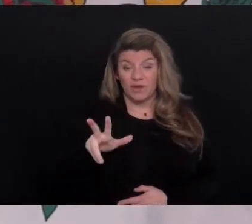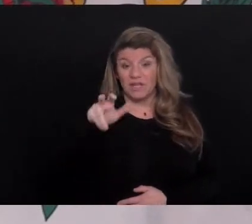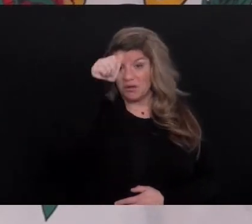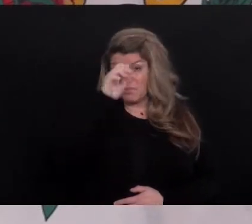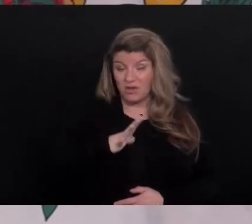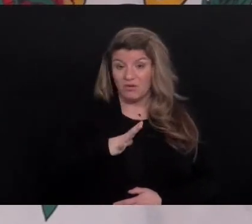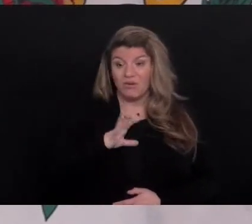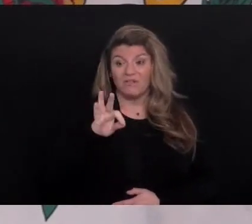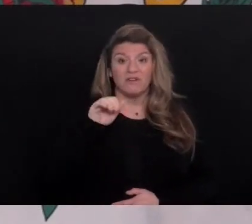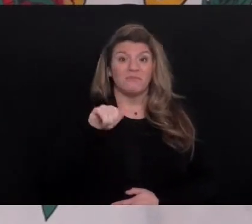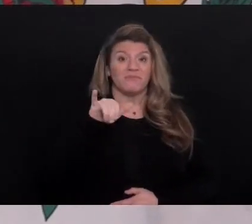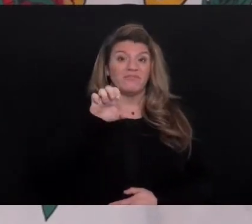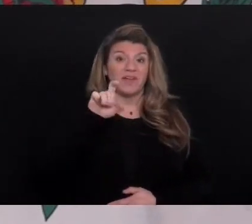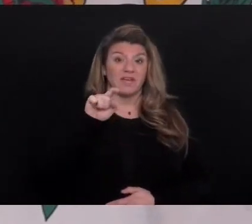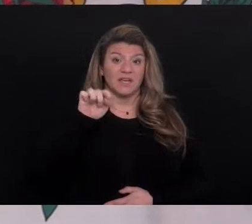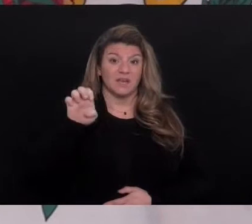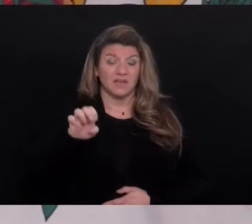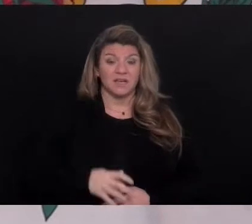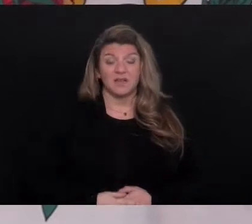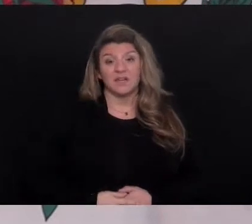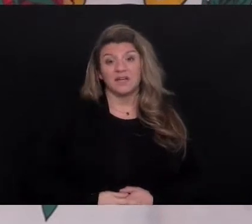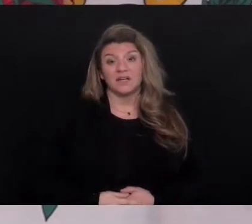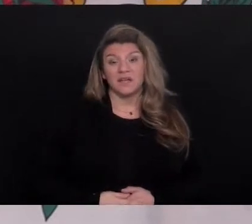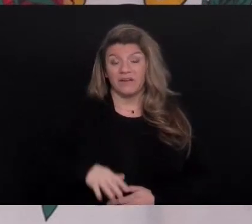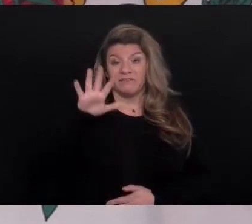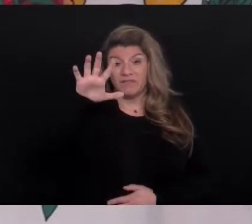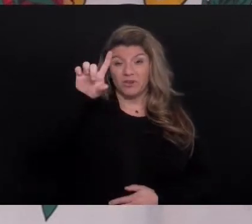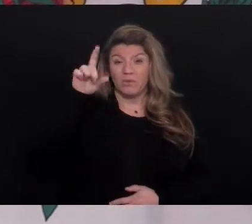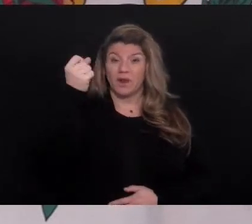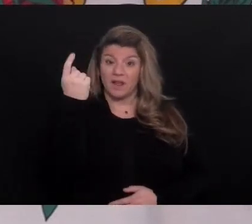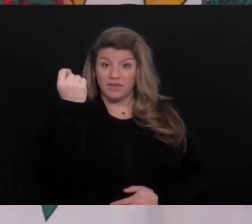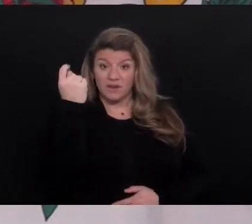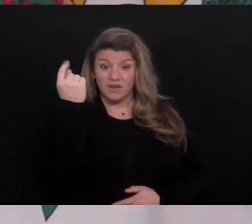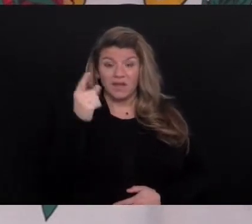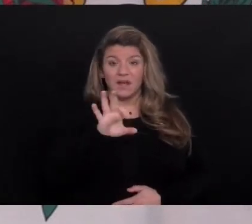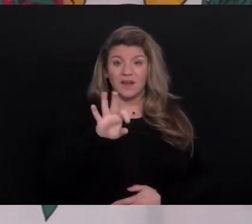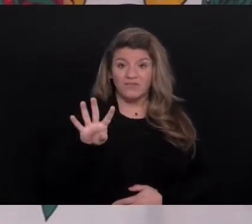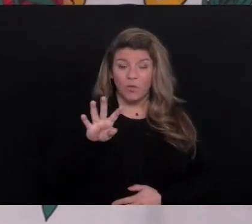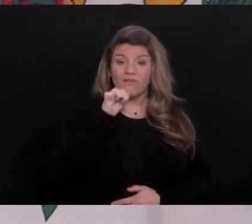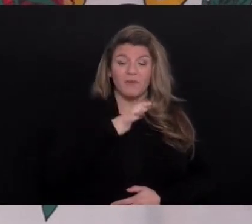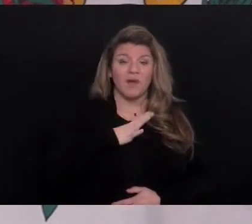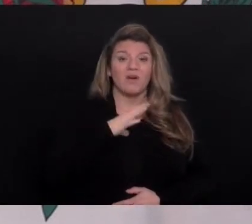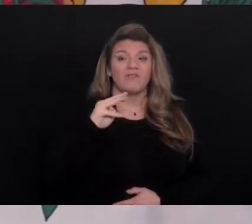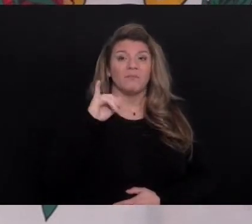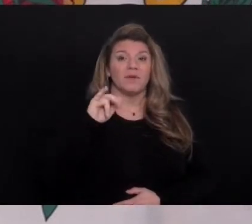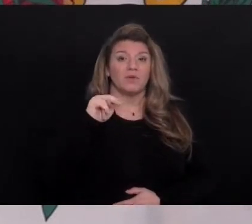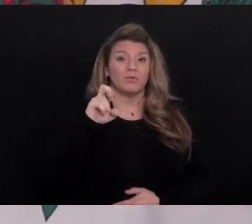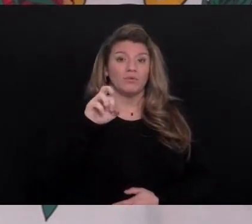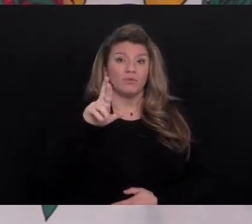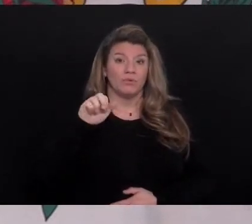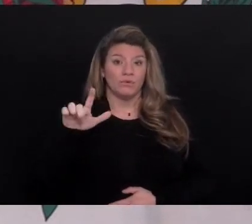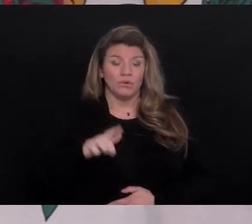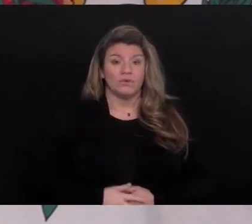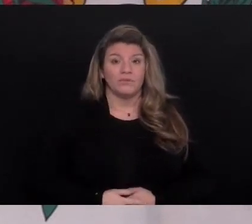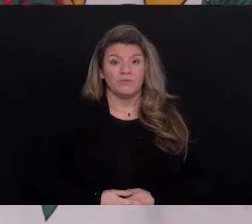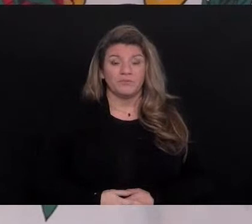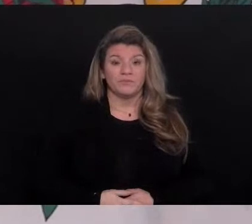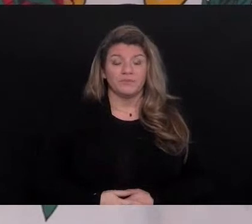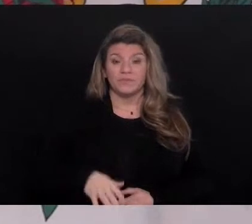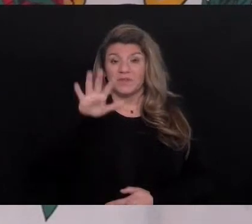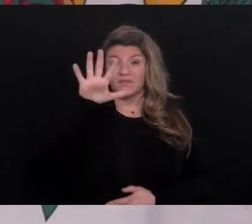male from Fayette County. The 5,111th death, a 94-year-old female from Mineral County. The